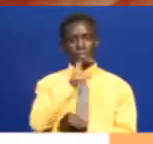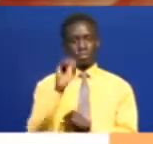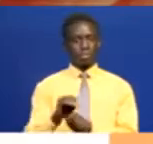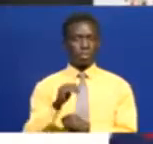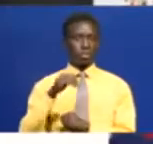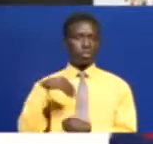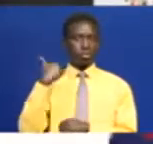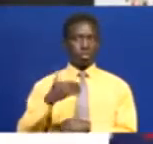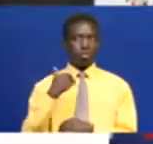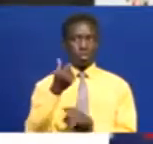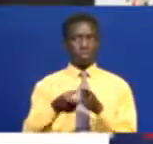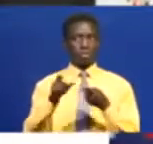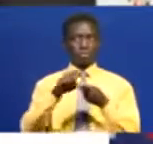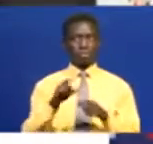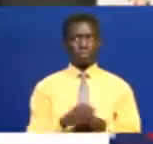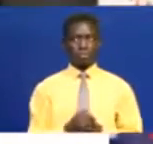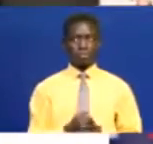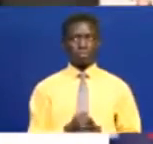increment.